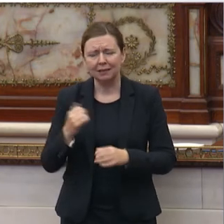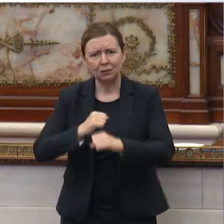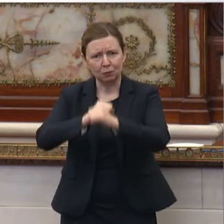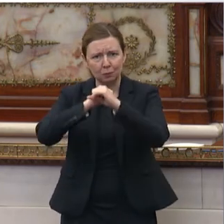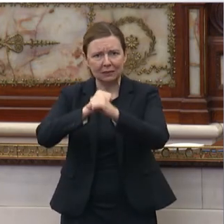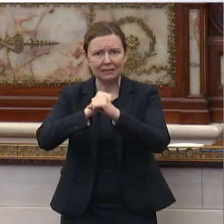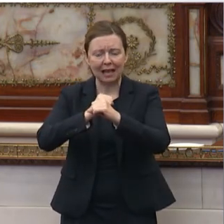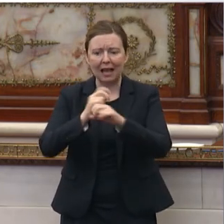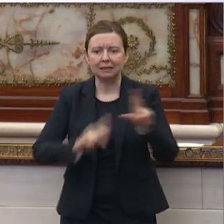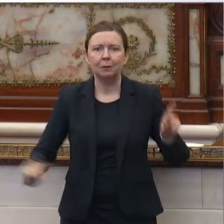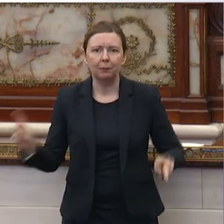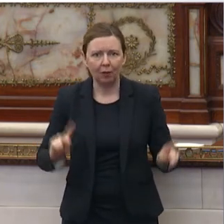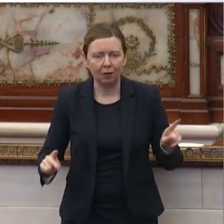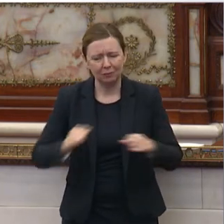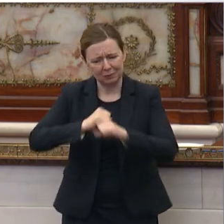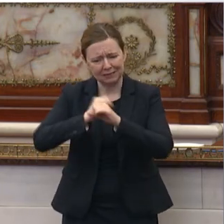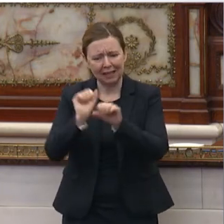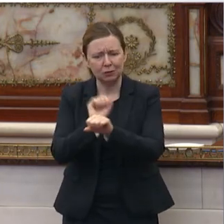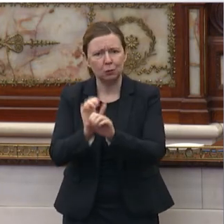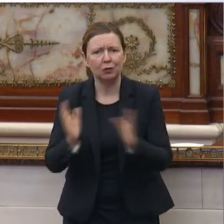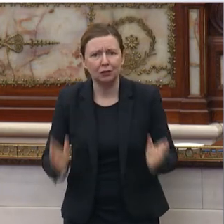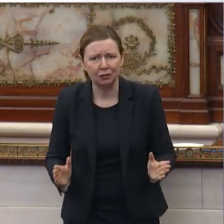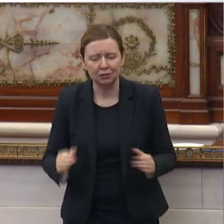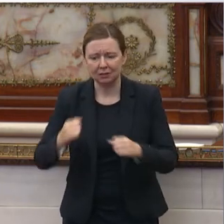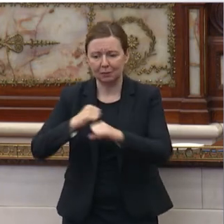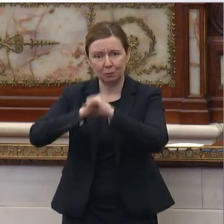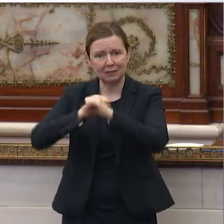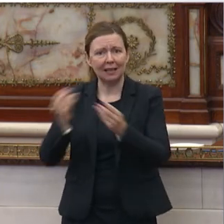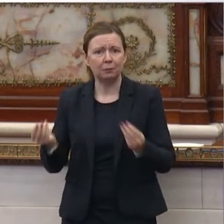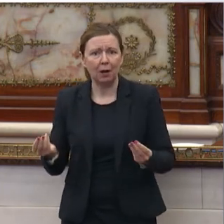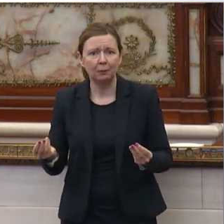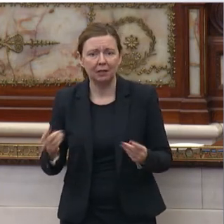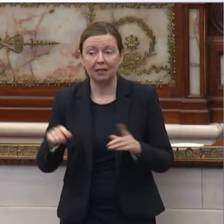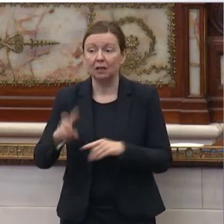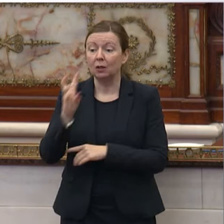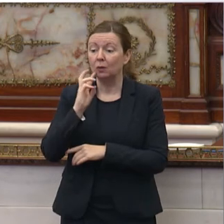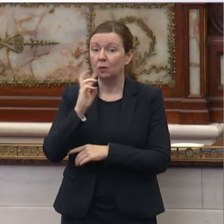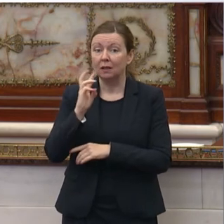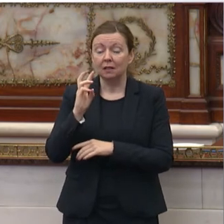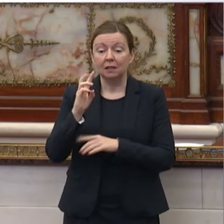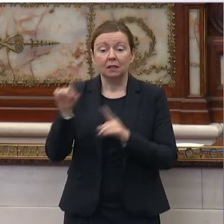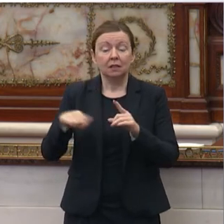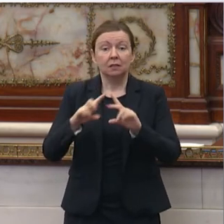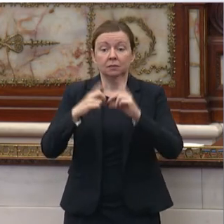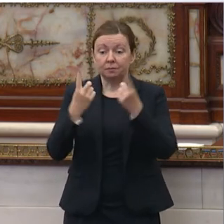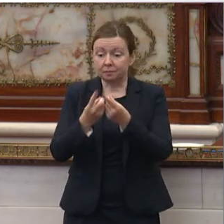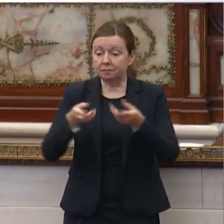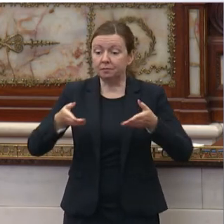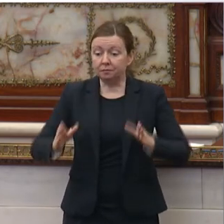protect people and to protect property. When the department allows